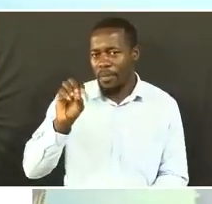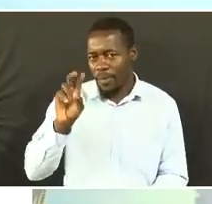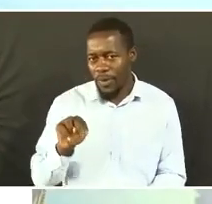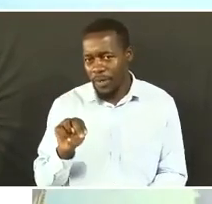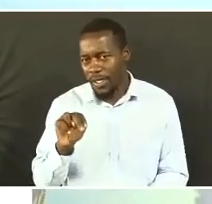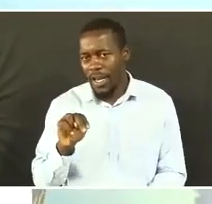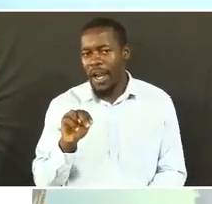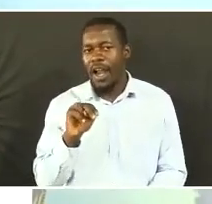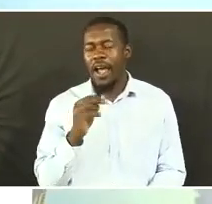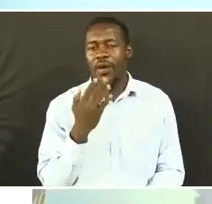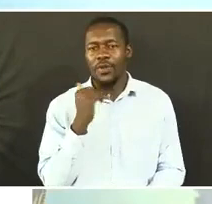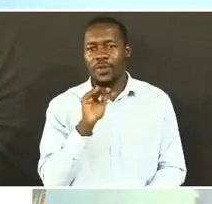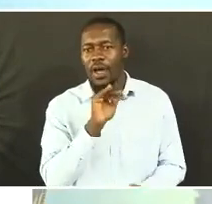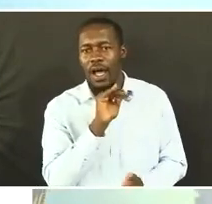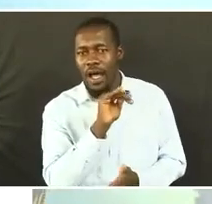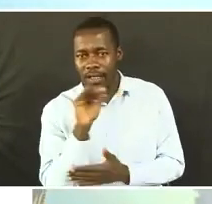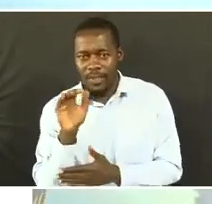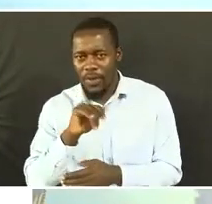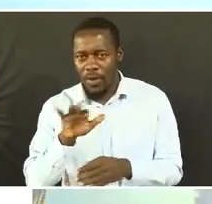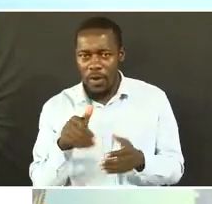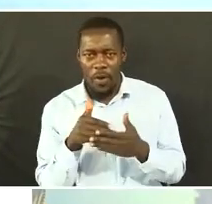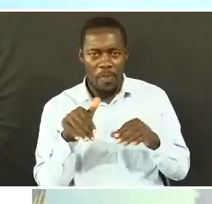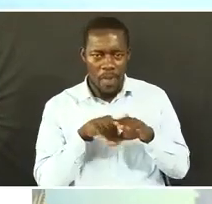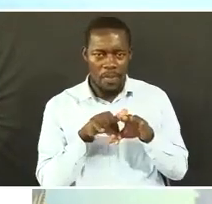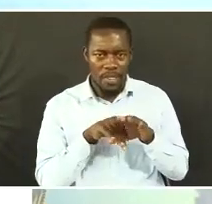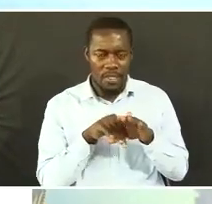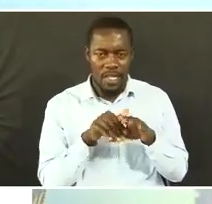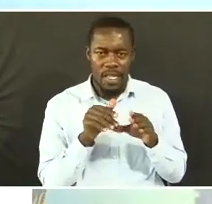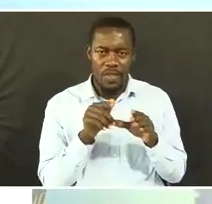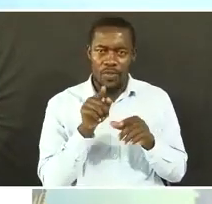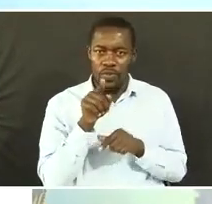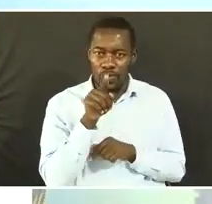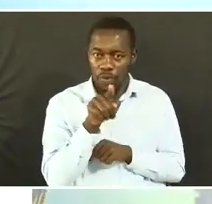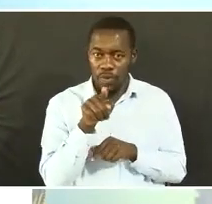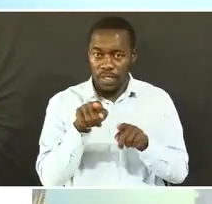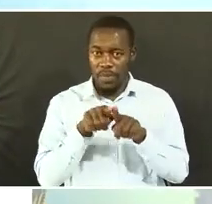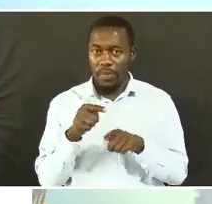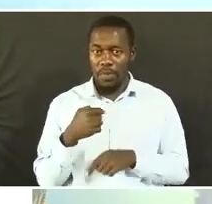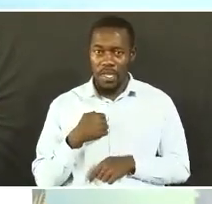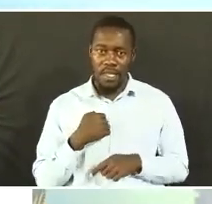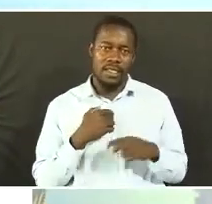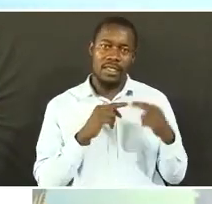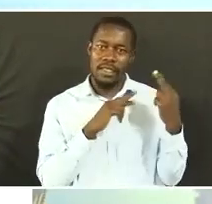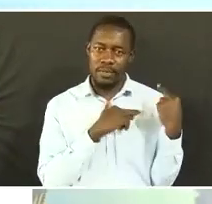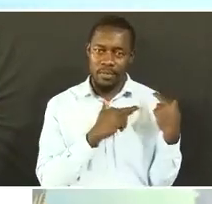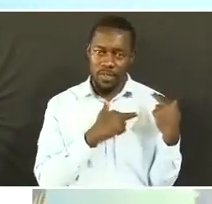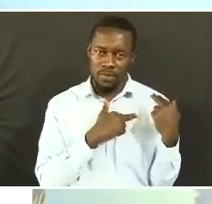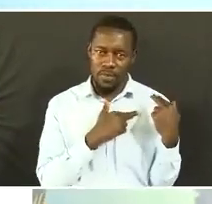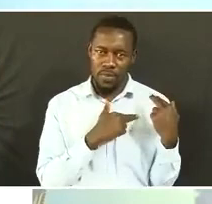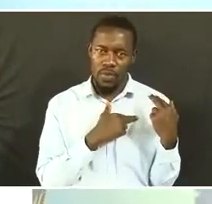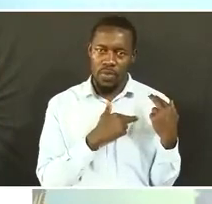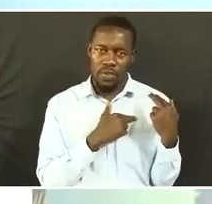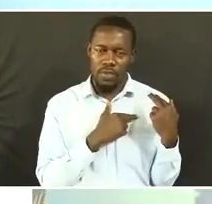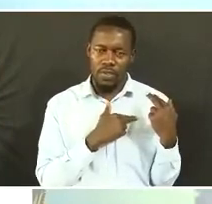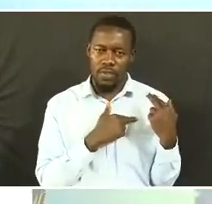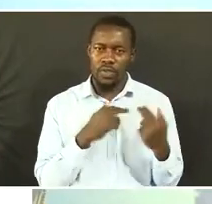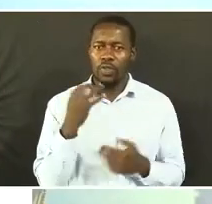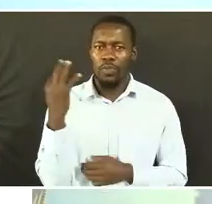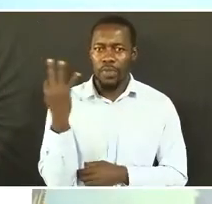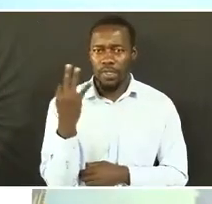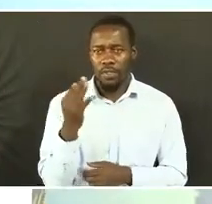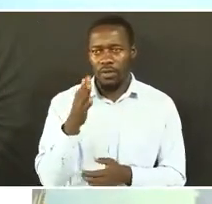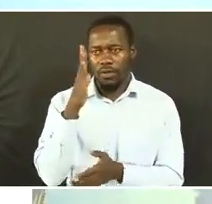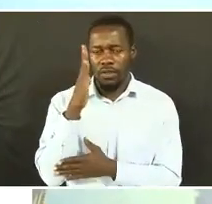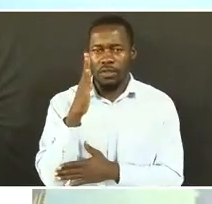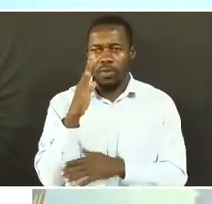the message that we are proclaiming as a Seventh-day Adventist people is partly given additional